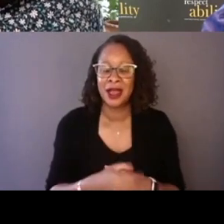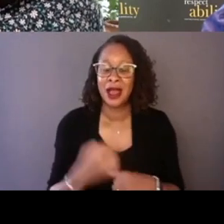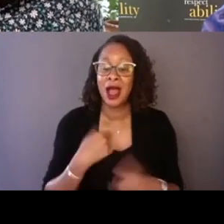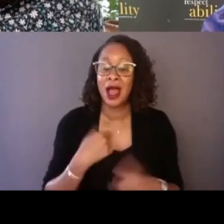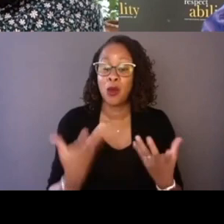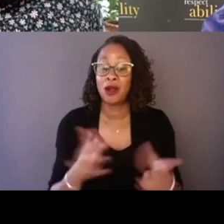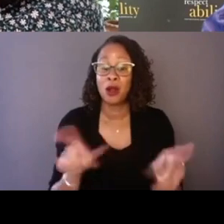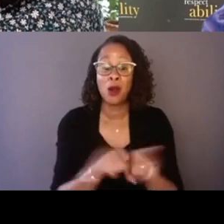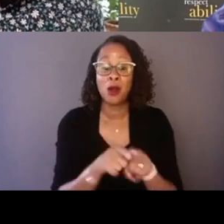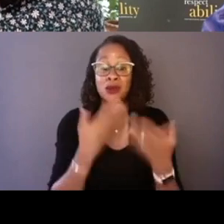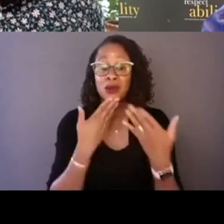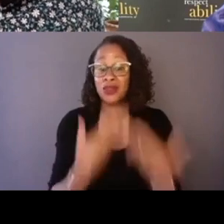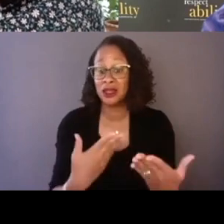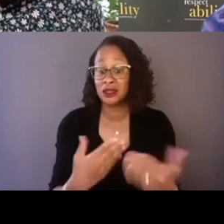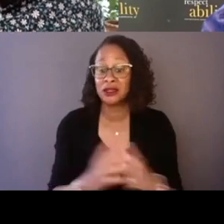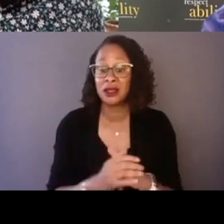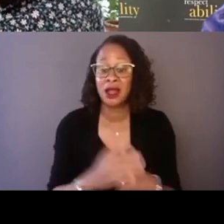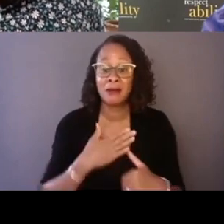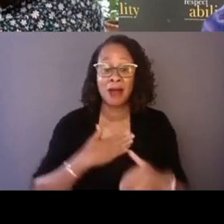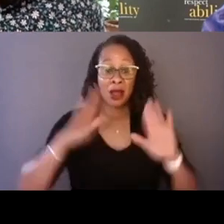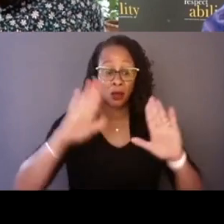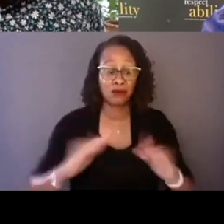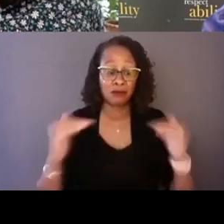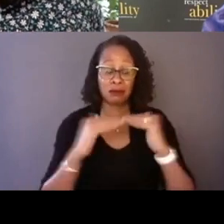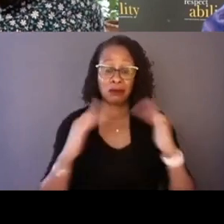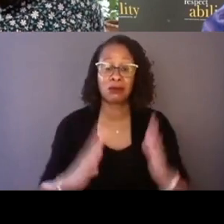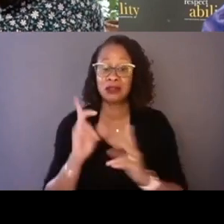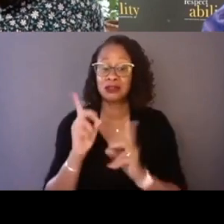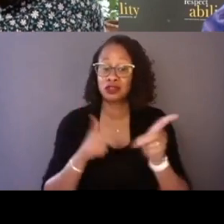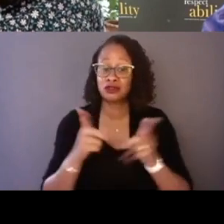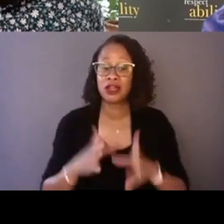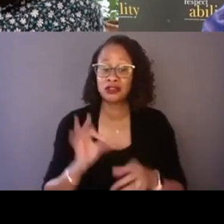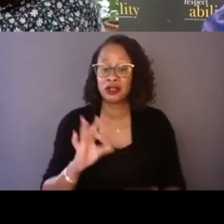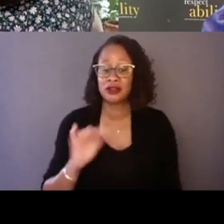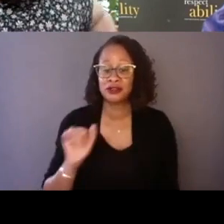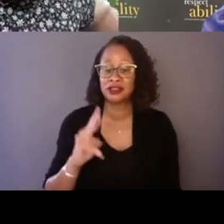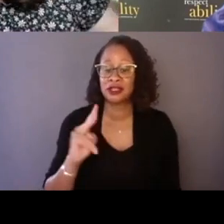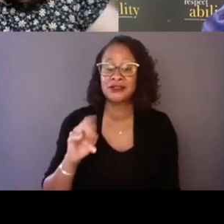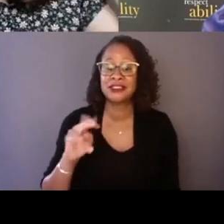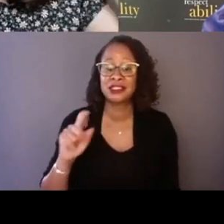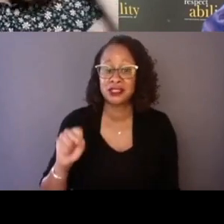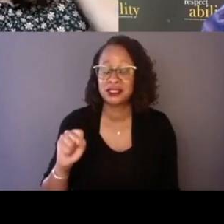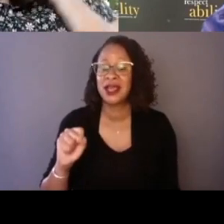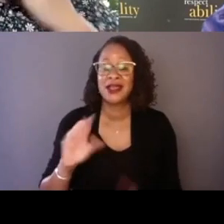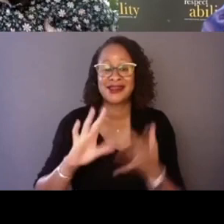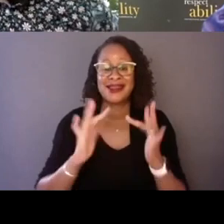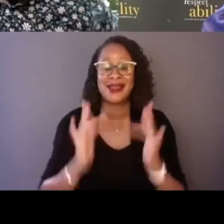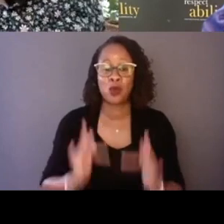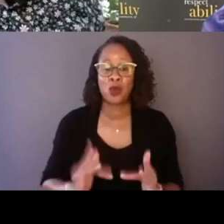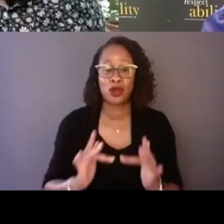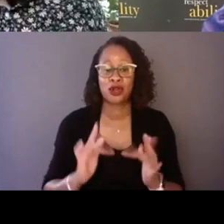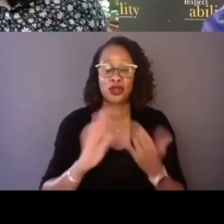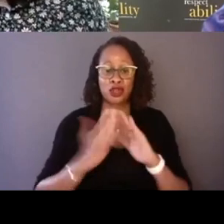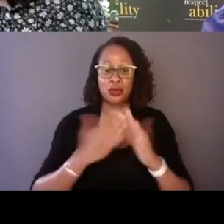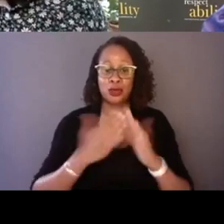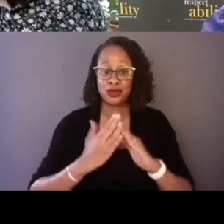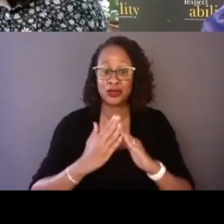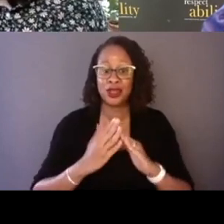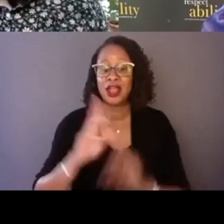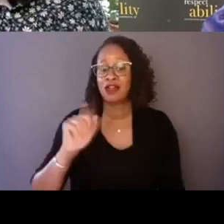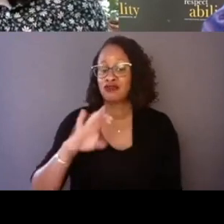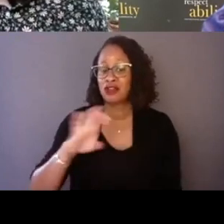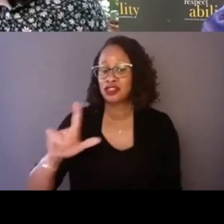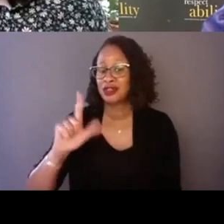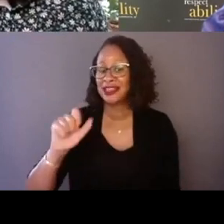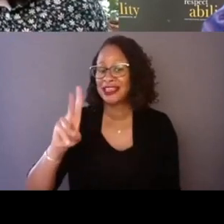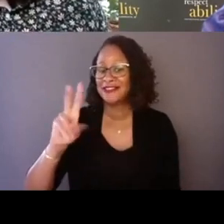thank my wonderful colleague, the director of JFNA's network communities, Rachel Levy, for